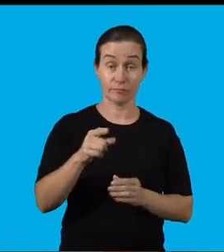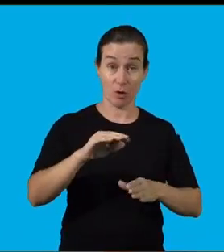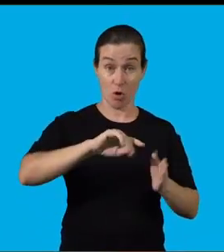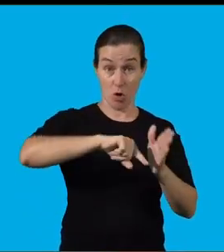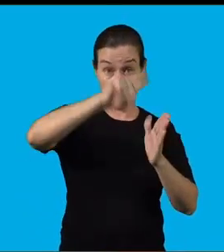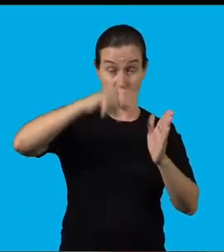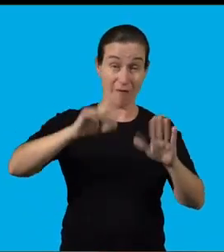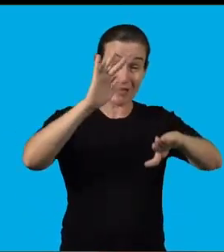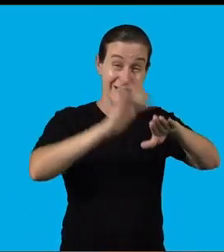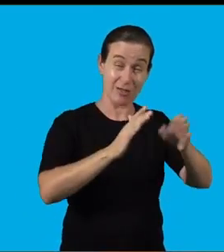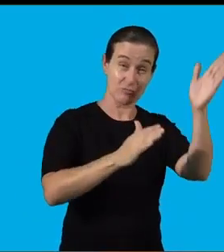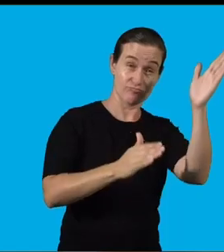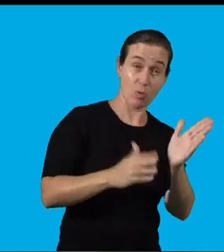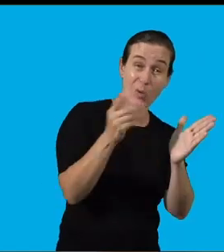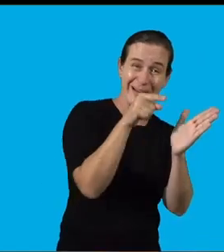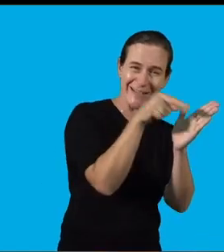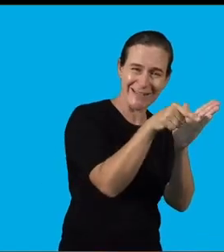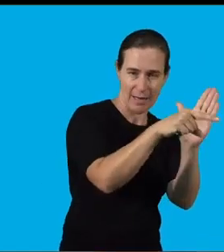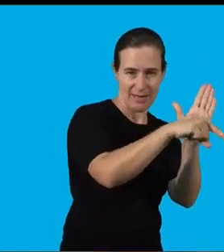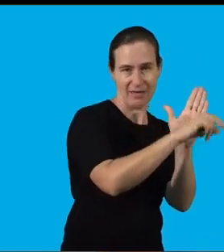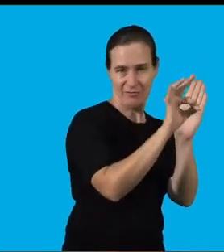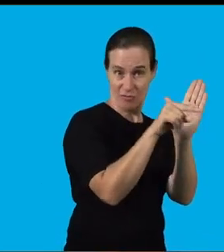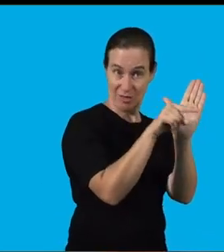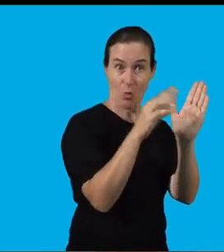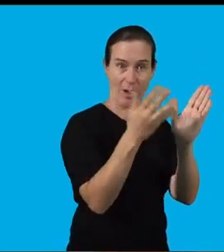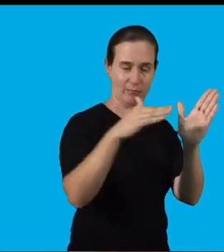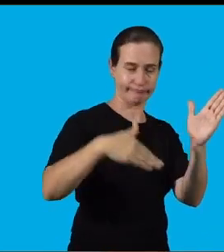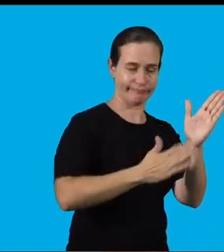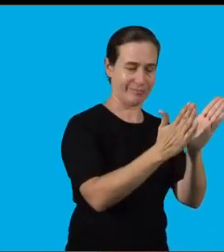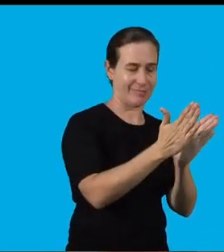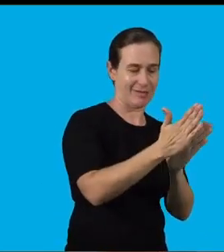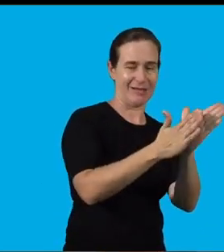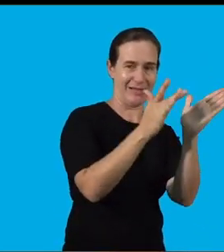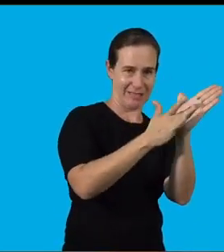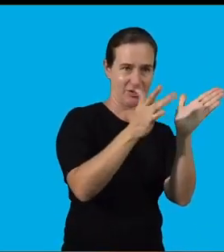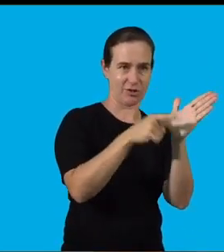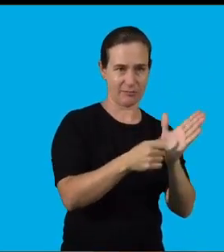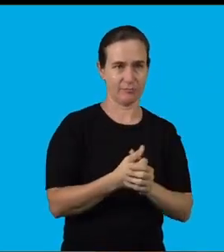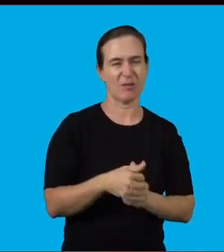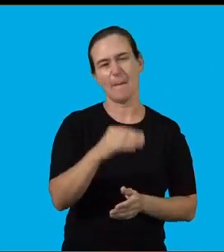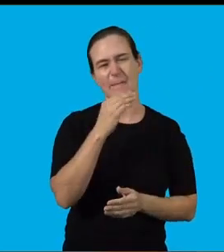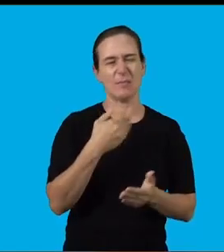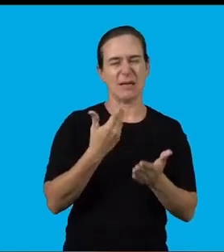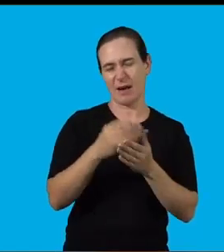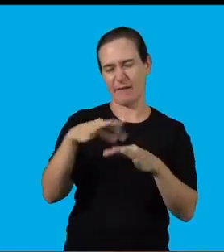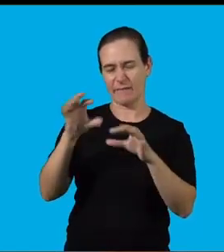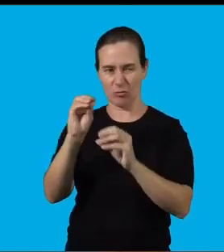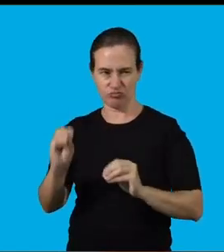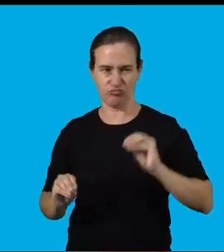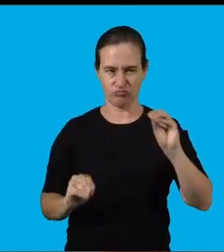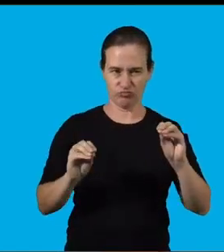touches the tangent at the point -3. So therefore, I can work out the gradient at the point -3 by